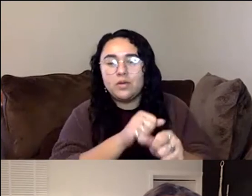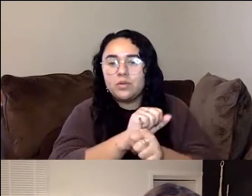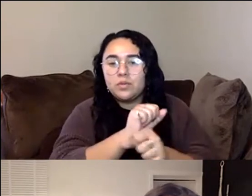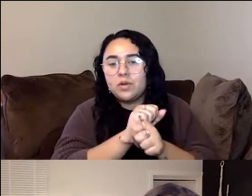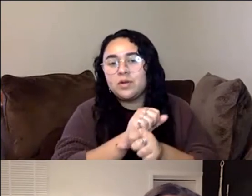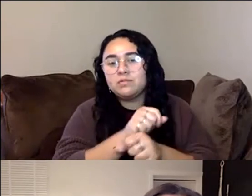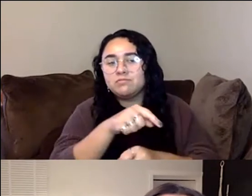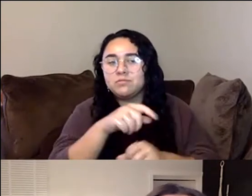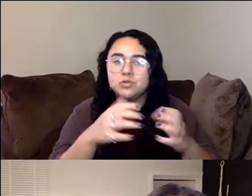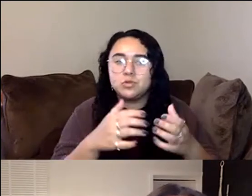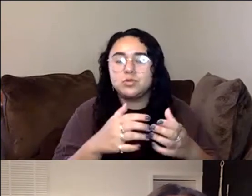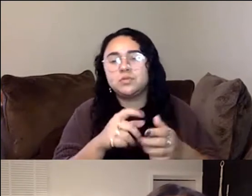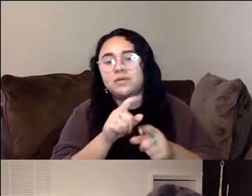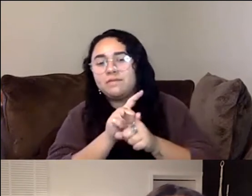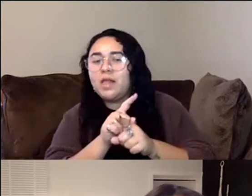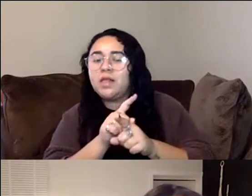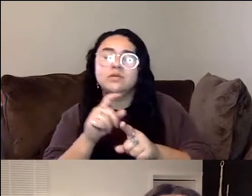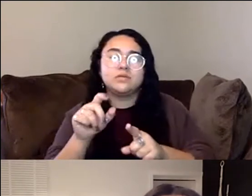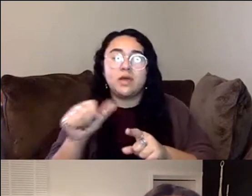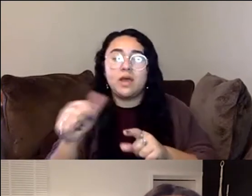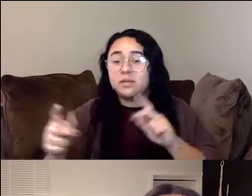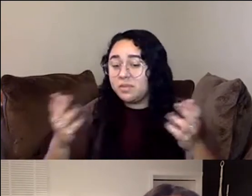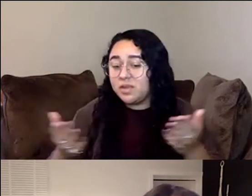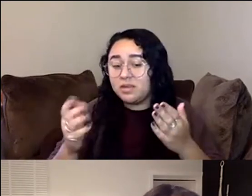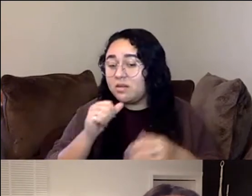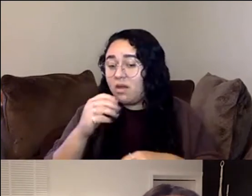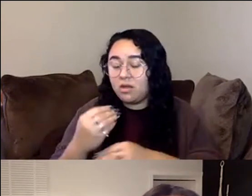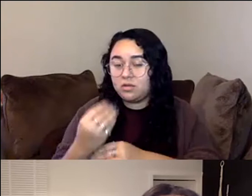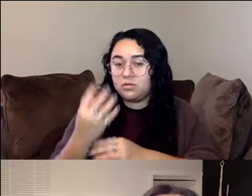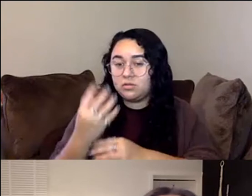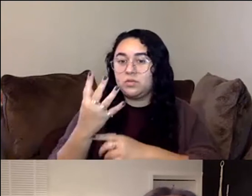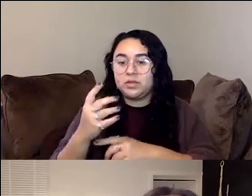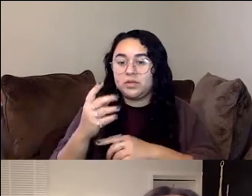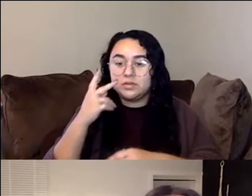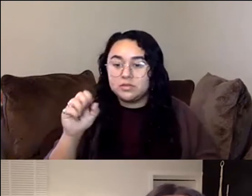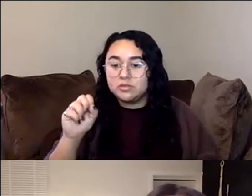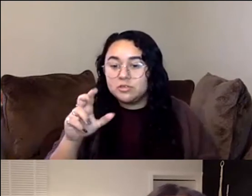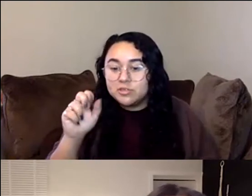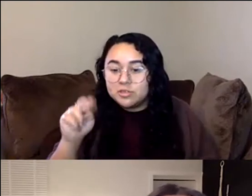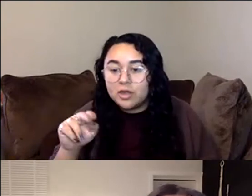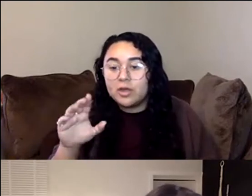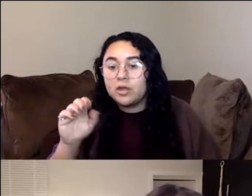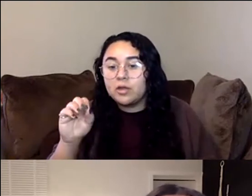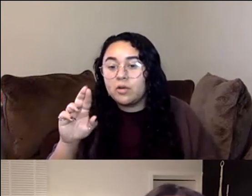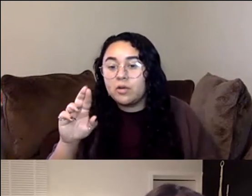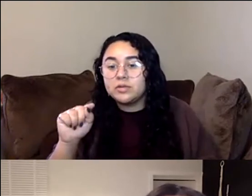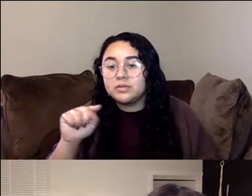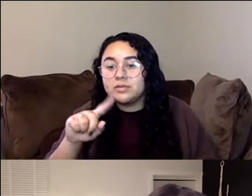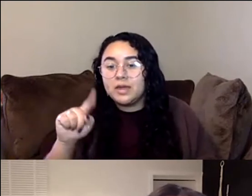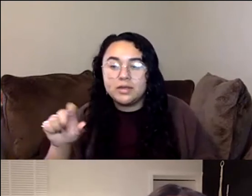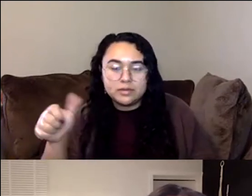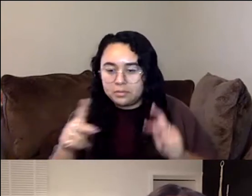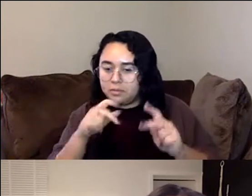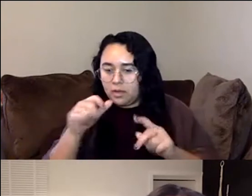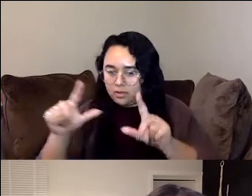fellows. Shout out to so many of our other fellows that are here and not on screen. We're seeing Sean and Cortez and probably a lot of others, but I'm not looking at